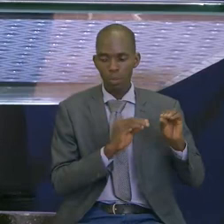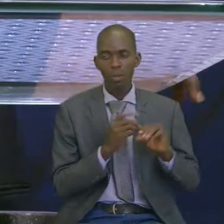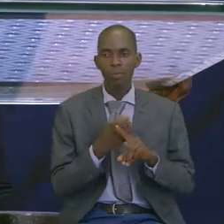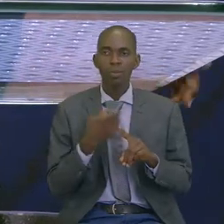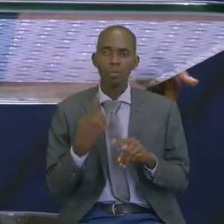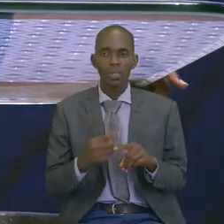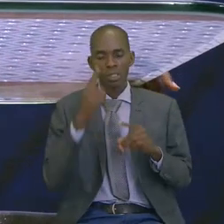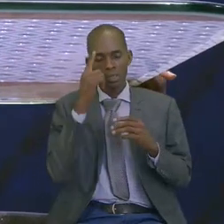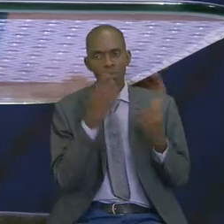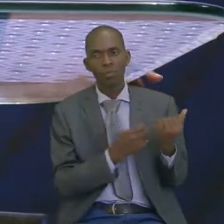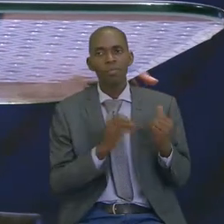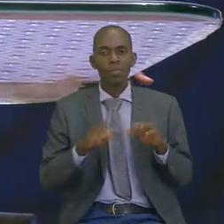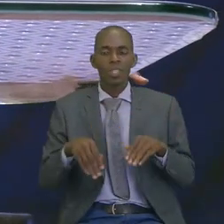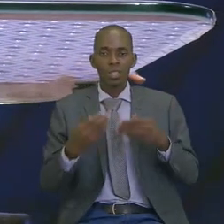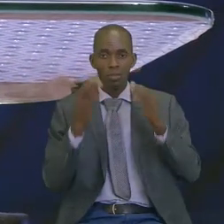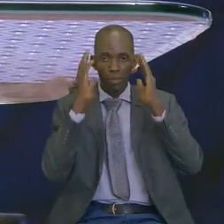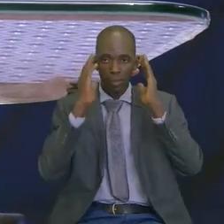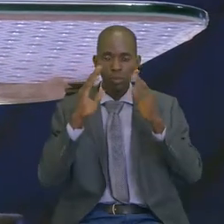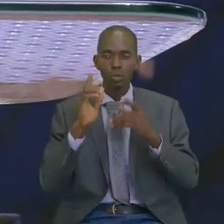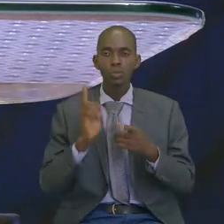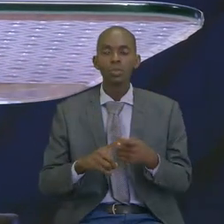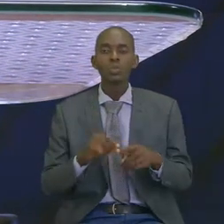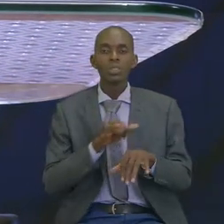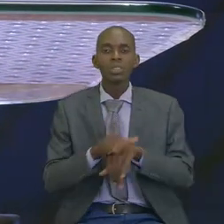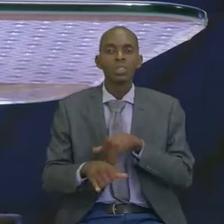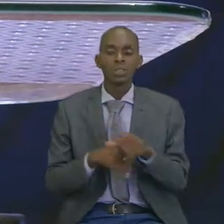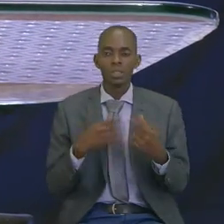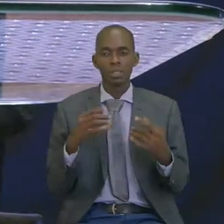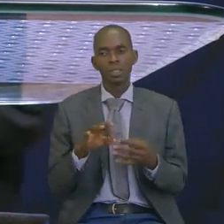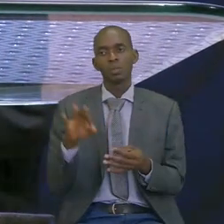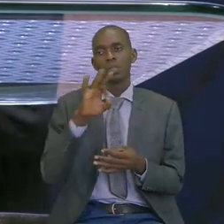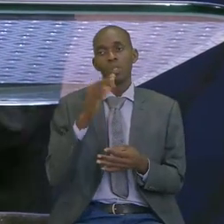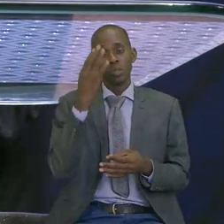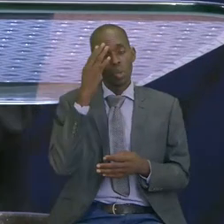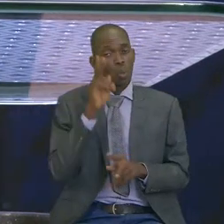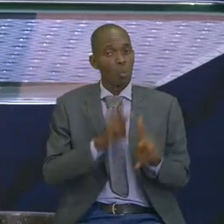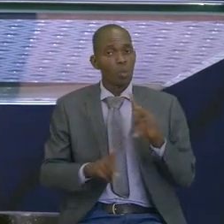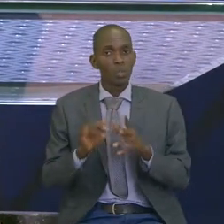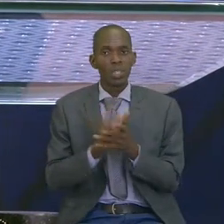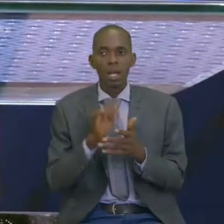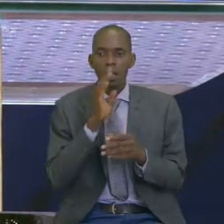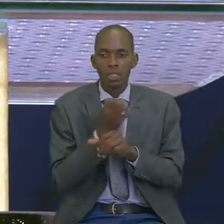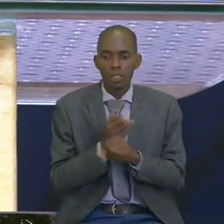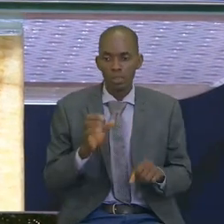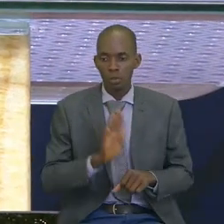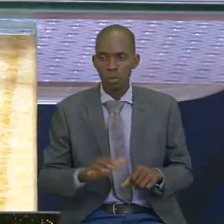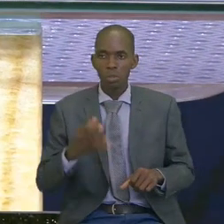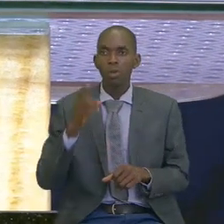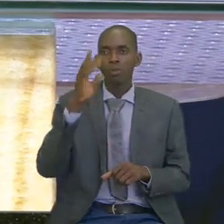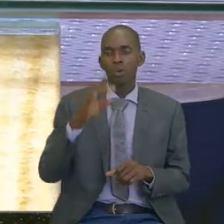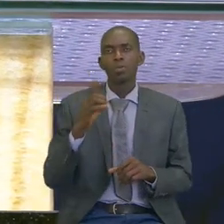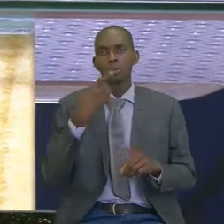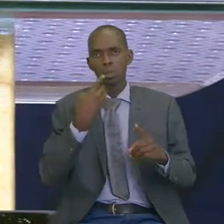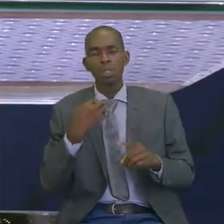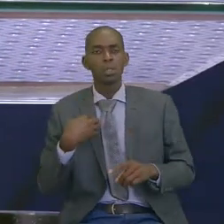faith, giving heed to seducing spirits. Now the people who are born again, they are children of God, and those who are saying, I'm